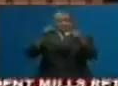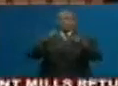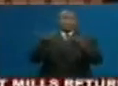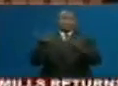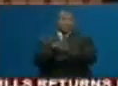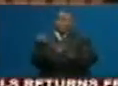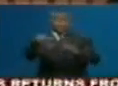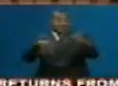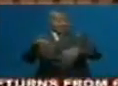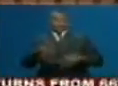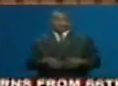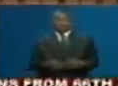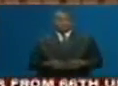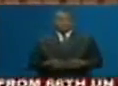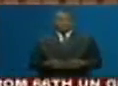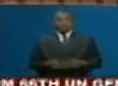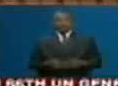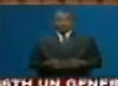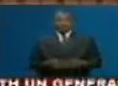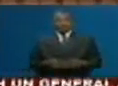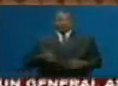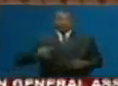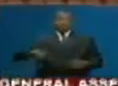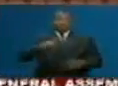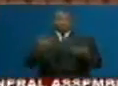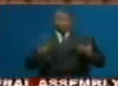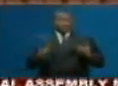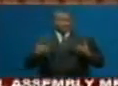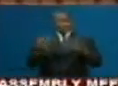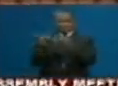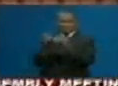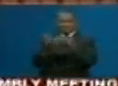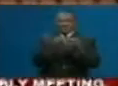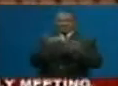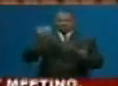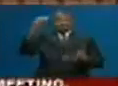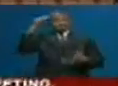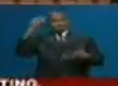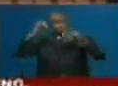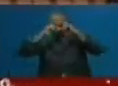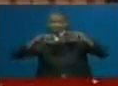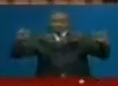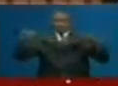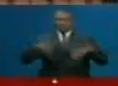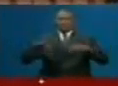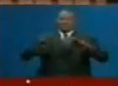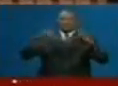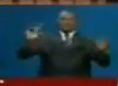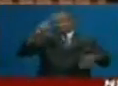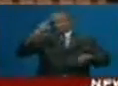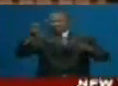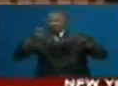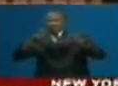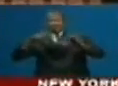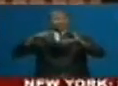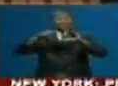coming to Ghana. We have meetings, you know, of heads of state, like Open Governance, which was